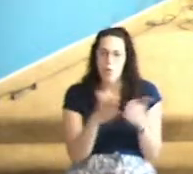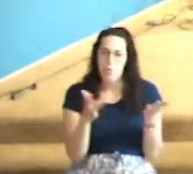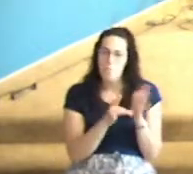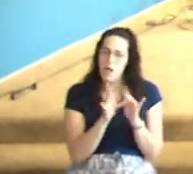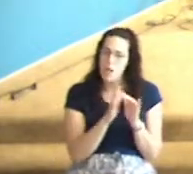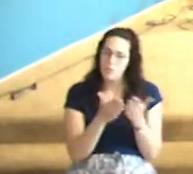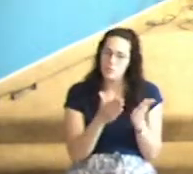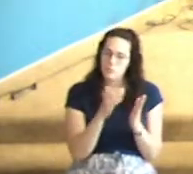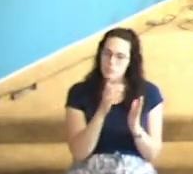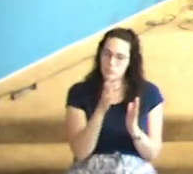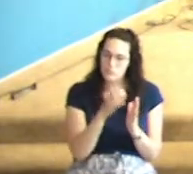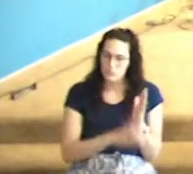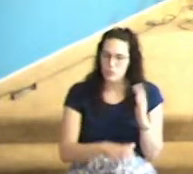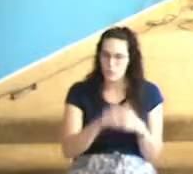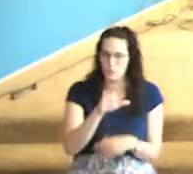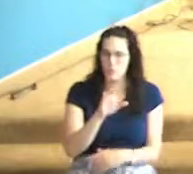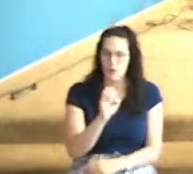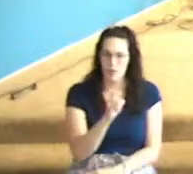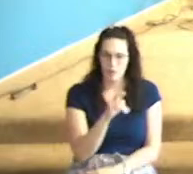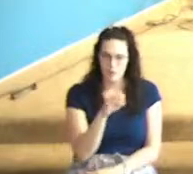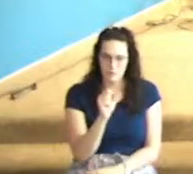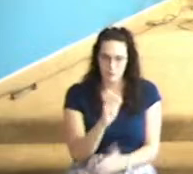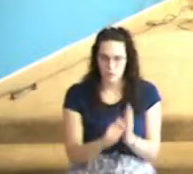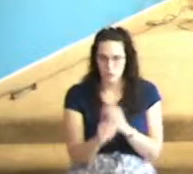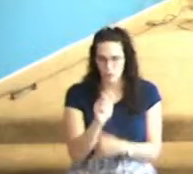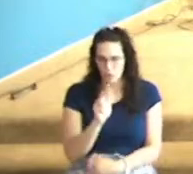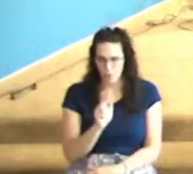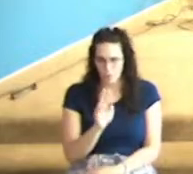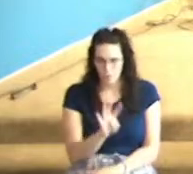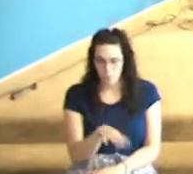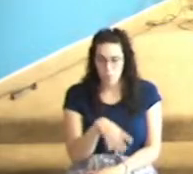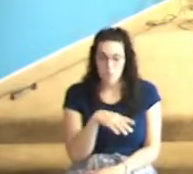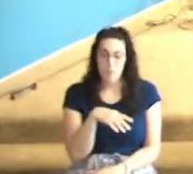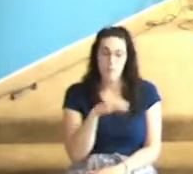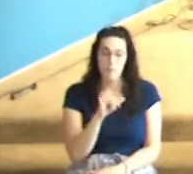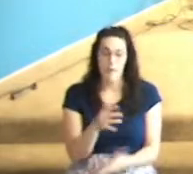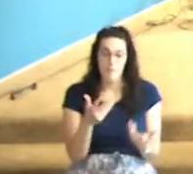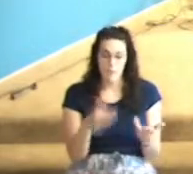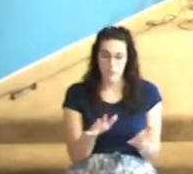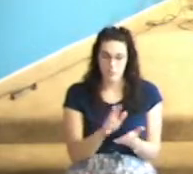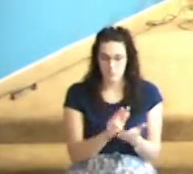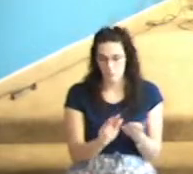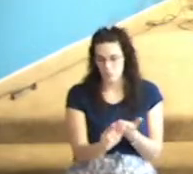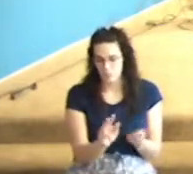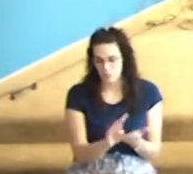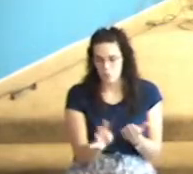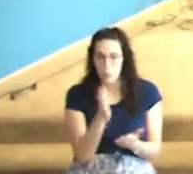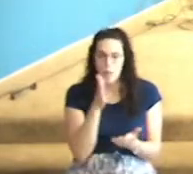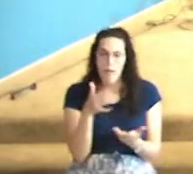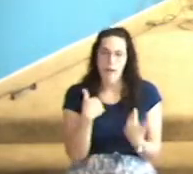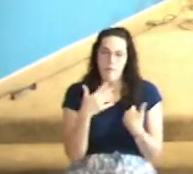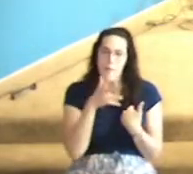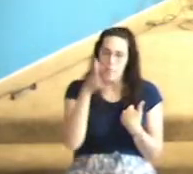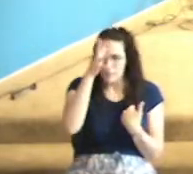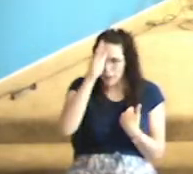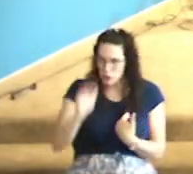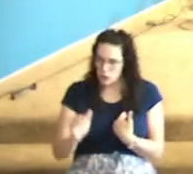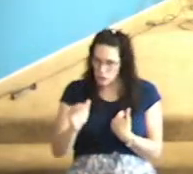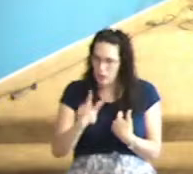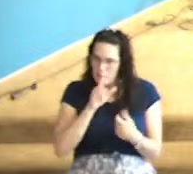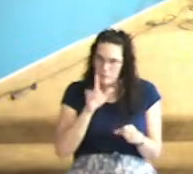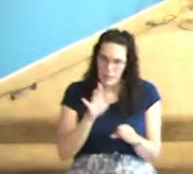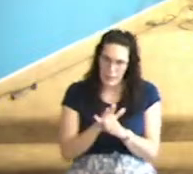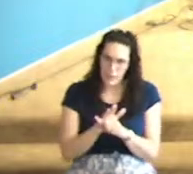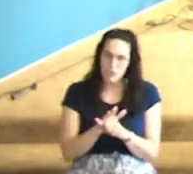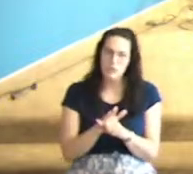34. After we finish this series here in a few weeks, we're going to have a parent-child dedication. We're going to give you some instructions on that